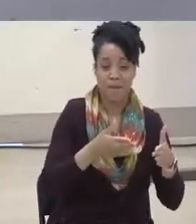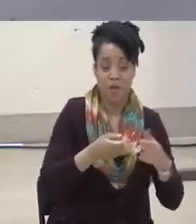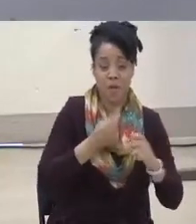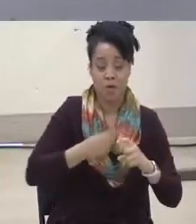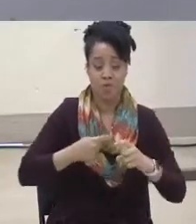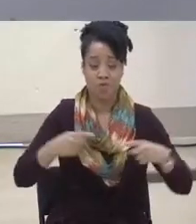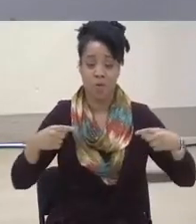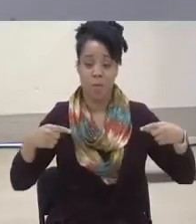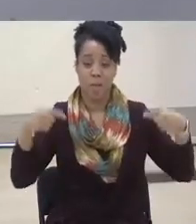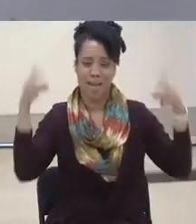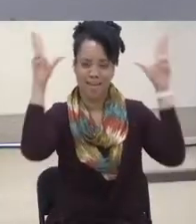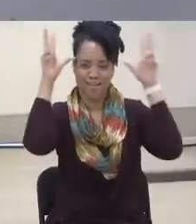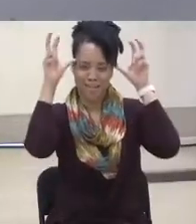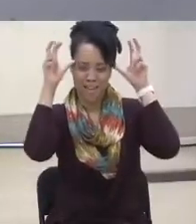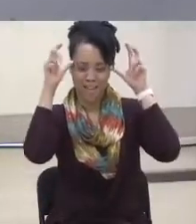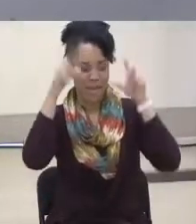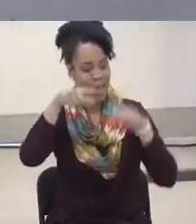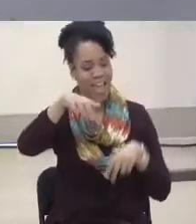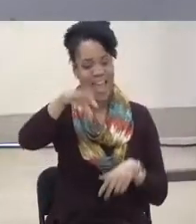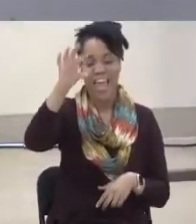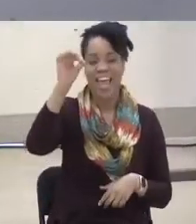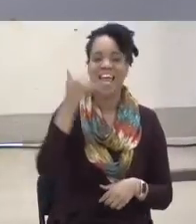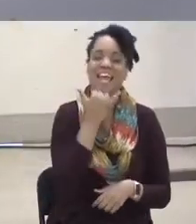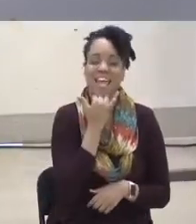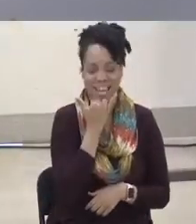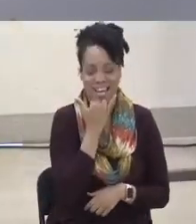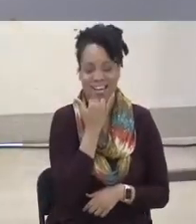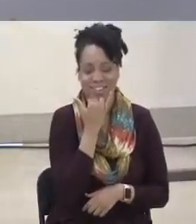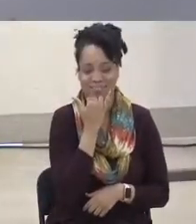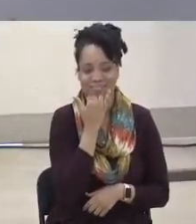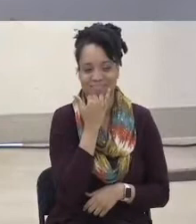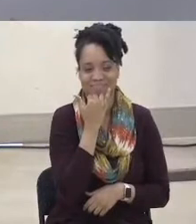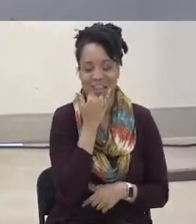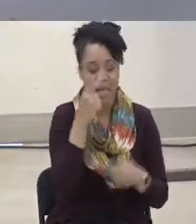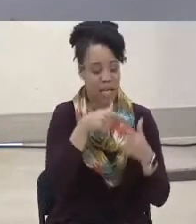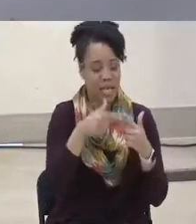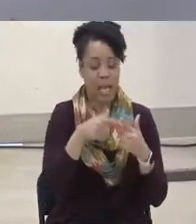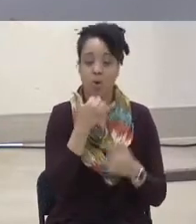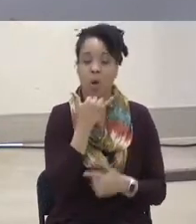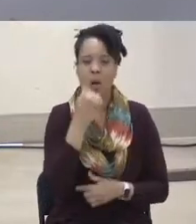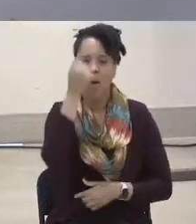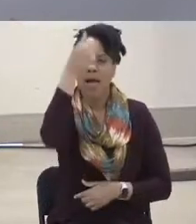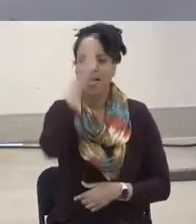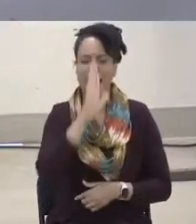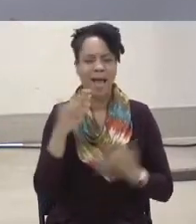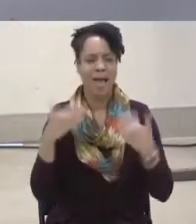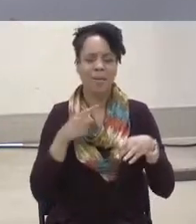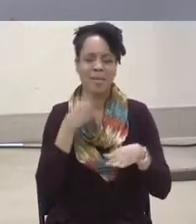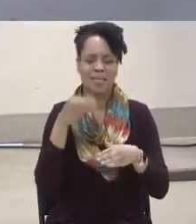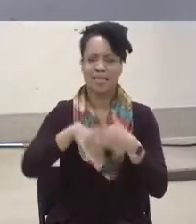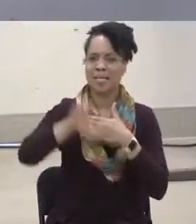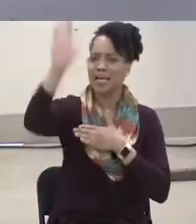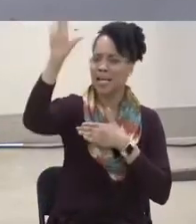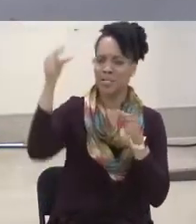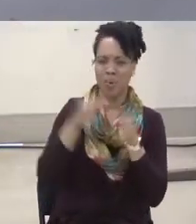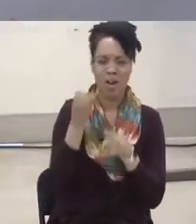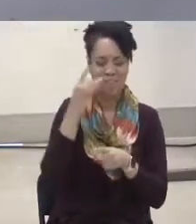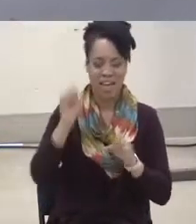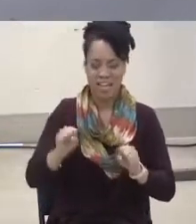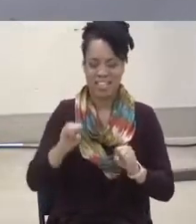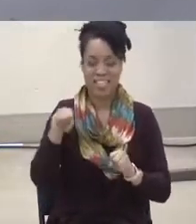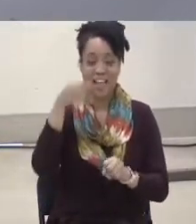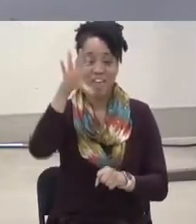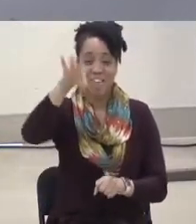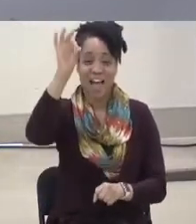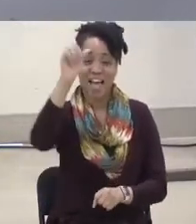engaño del diablo, he counted wrong. él contó mal. God already said in his word, if I can just find 10. Dios dice en su palabra,